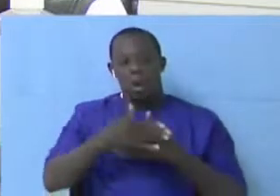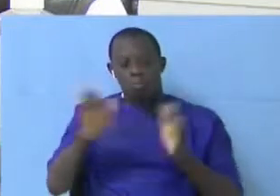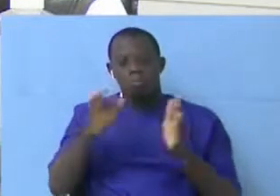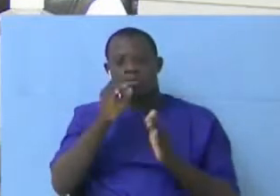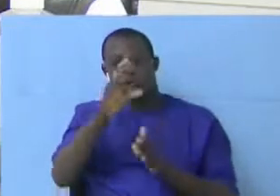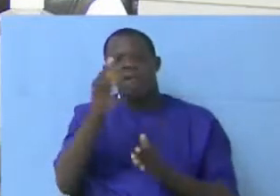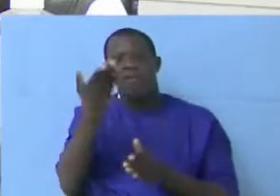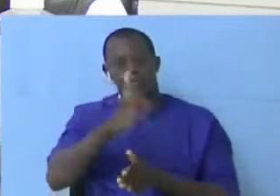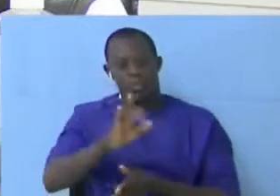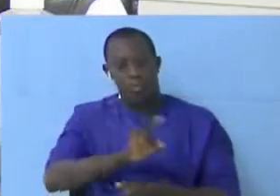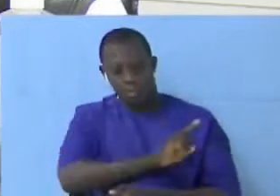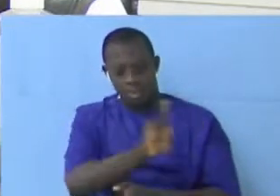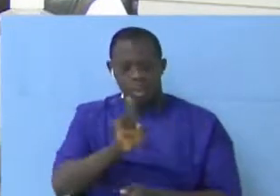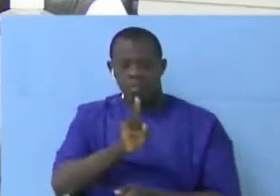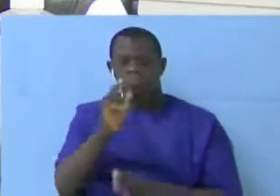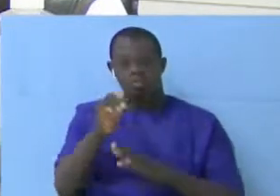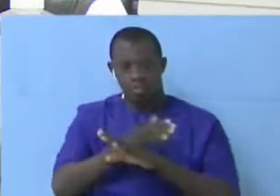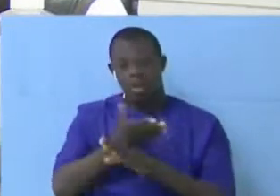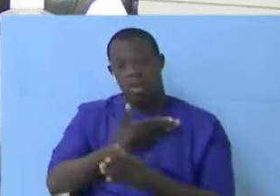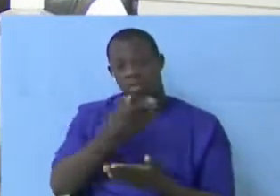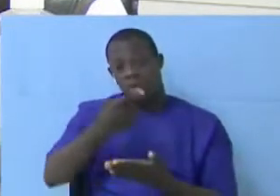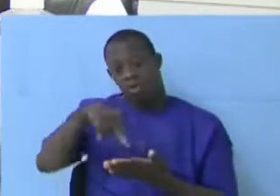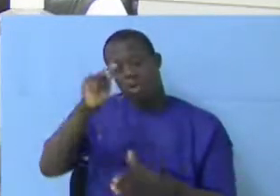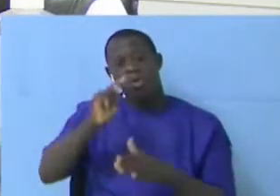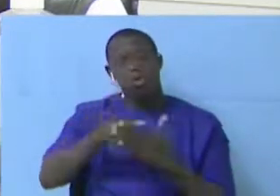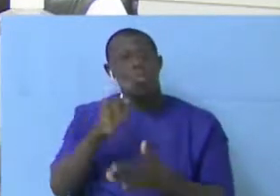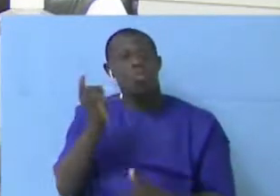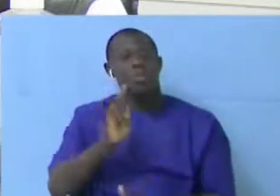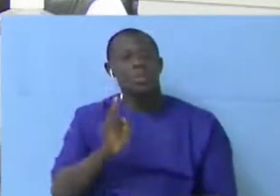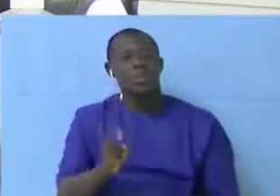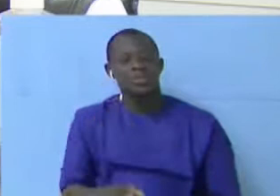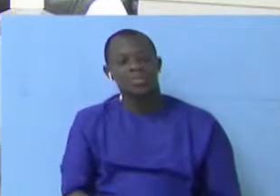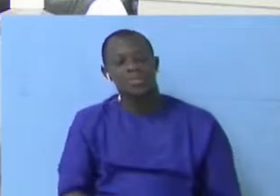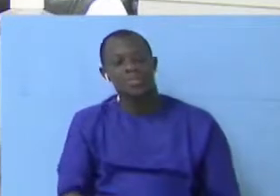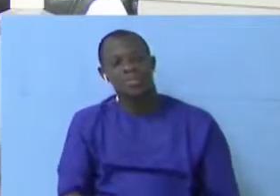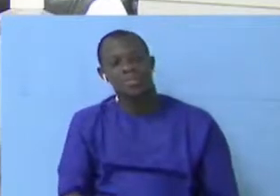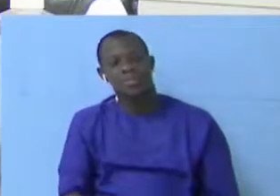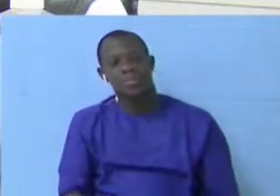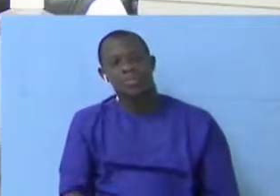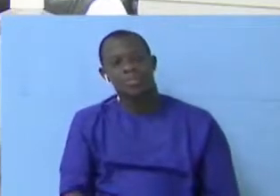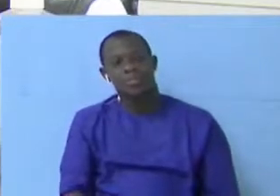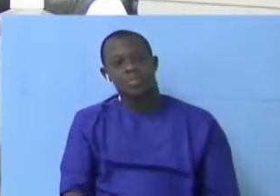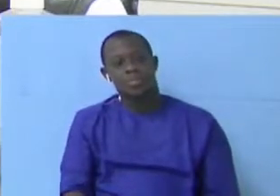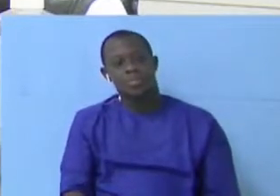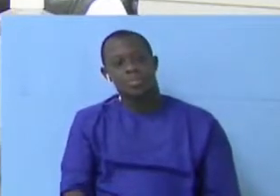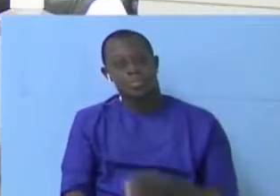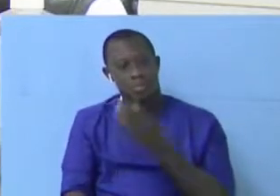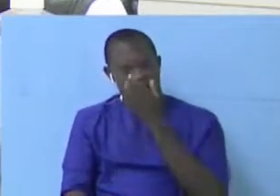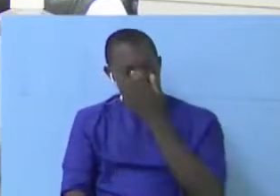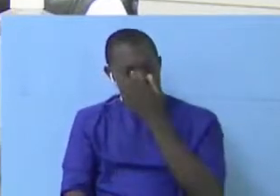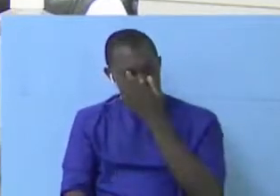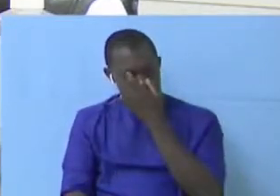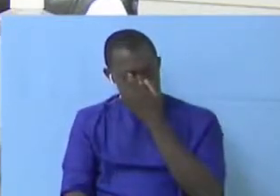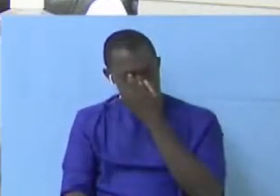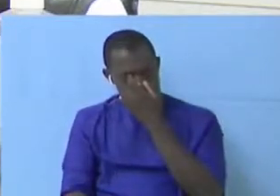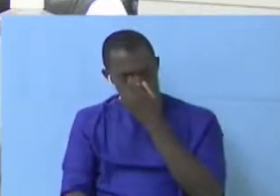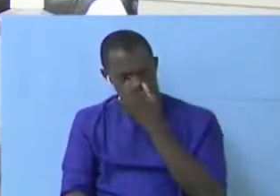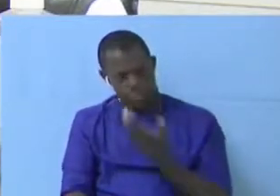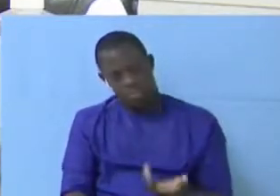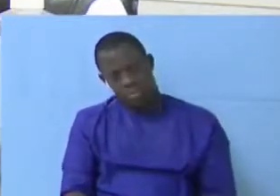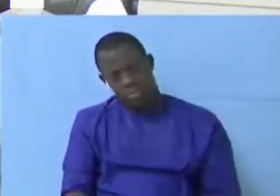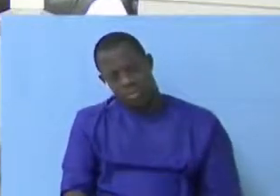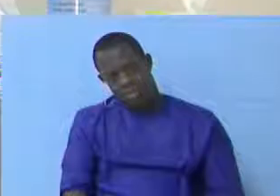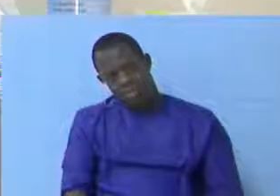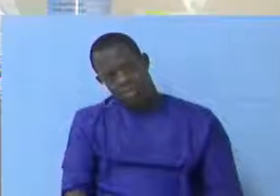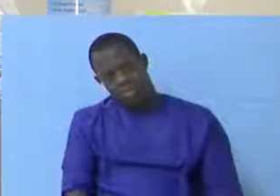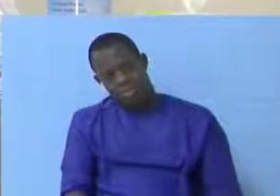ko masakunda membe nu jang masakunda me yalon ko abe mol mudala ke sindi dagil ke tajirenti ya ka kuma kan sote bul me yalon ko kuma kan ya